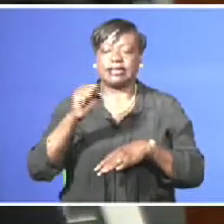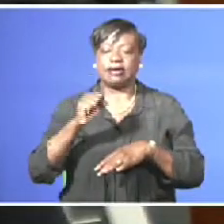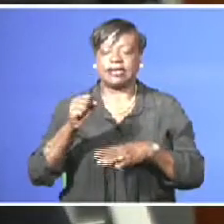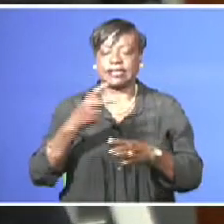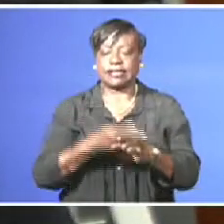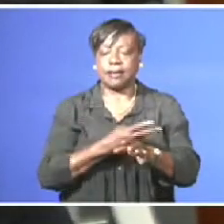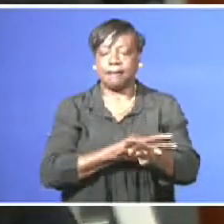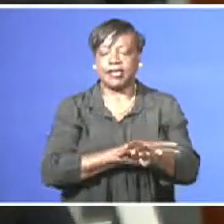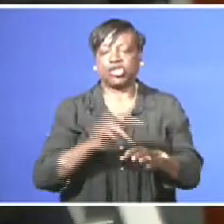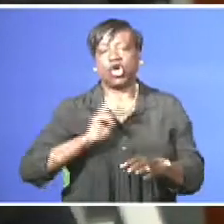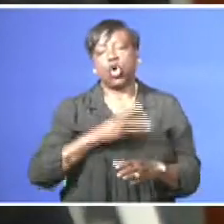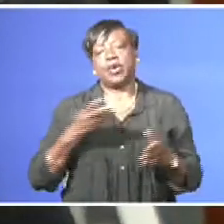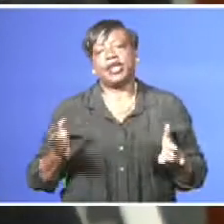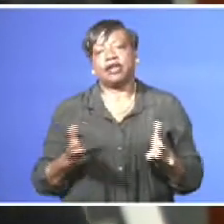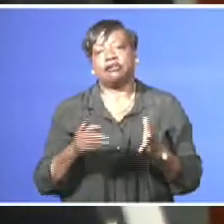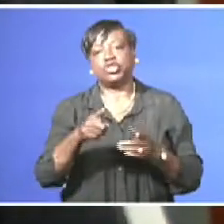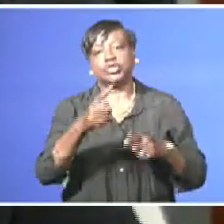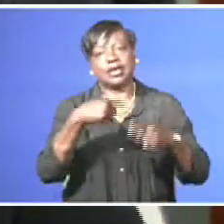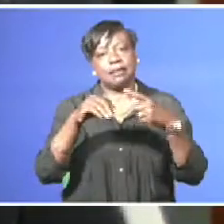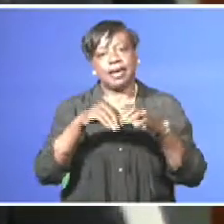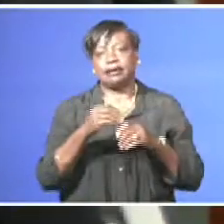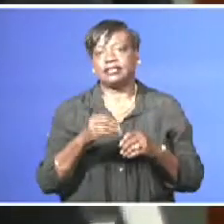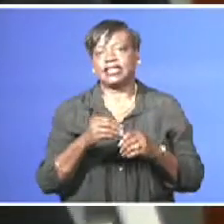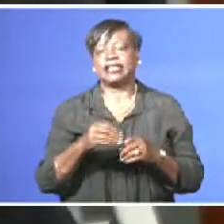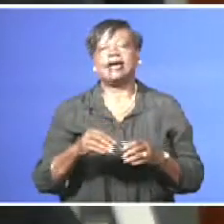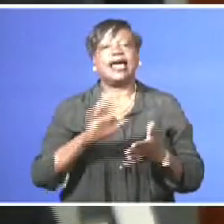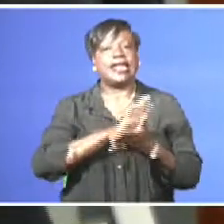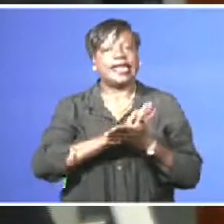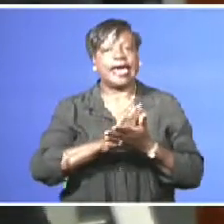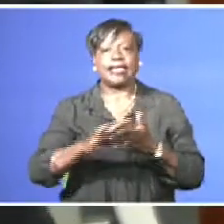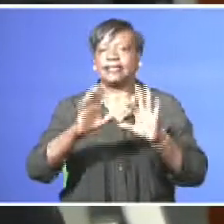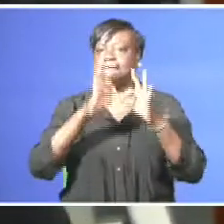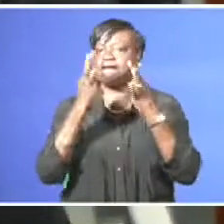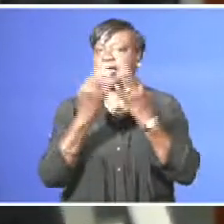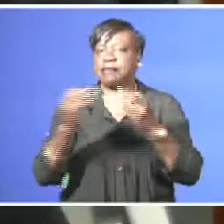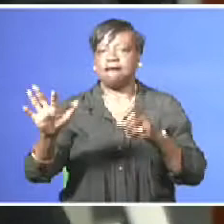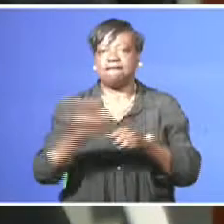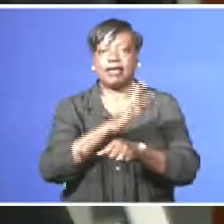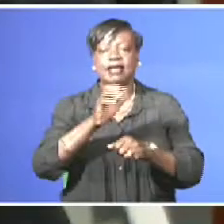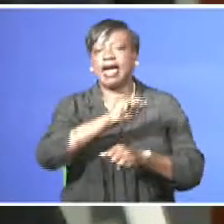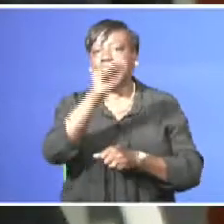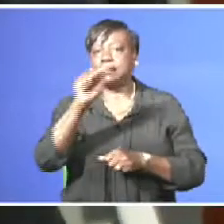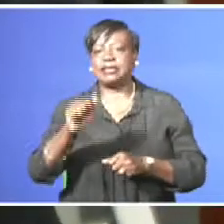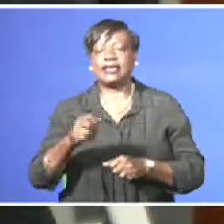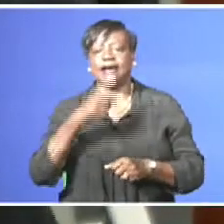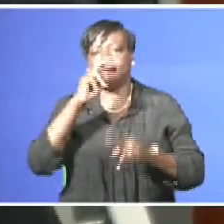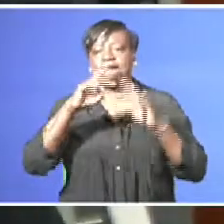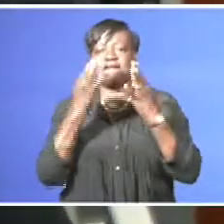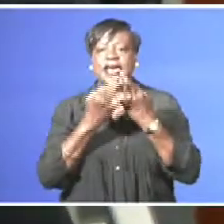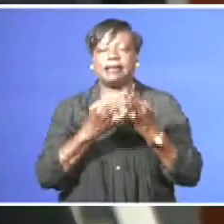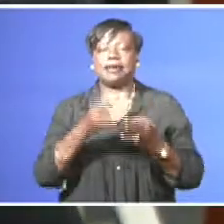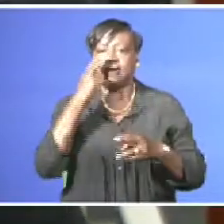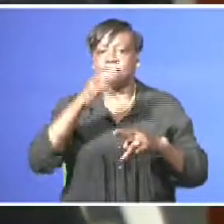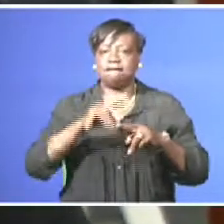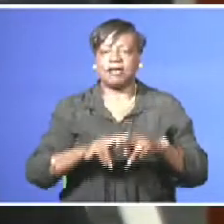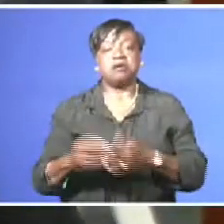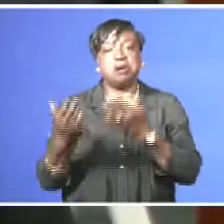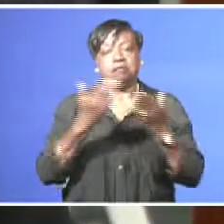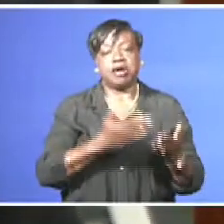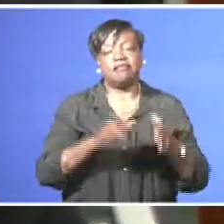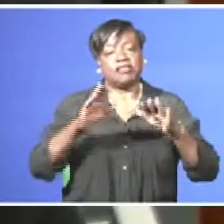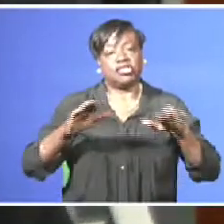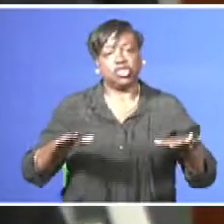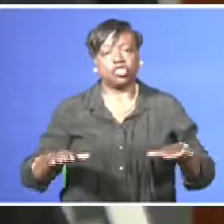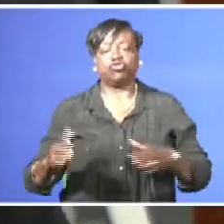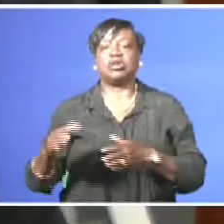would encourage you to come out. It's a nice family-filled atmosphere, family fun. Bring your kids, bring the whole family, bring your friends, and